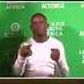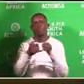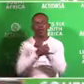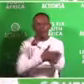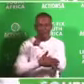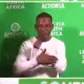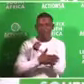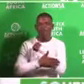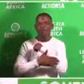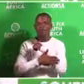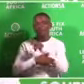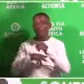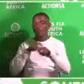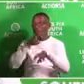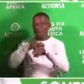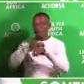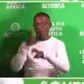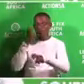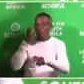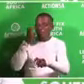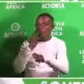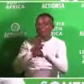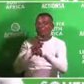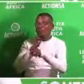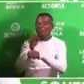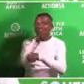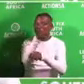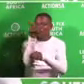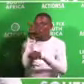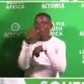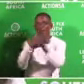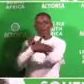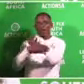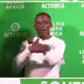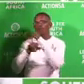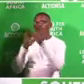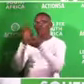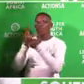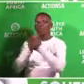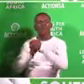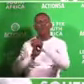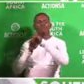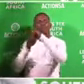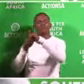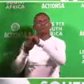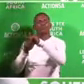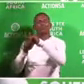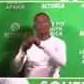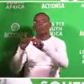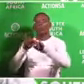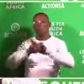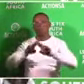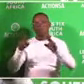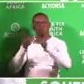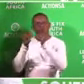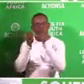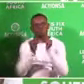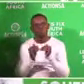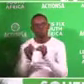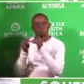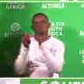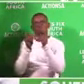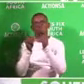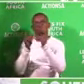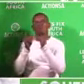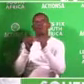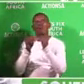country, we must be tough on those countries that actually do not look after their citizens and expect South